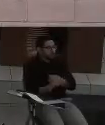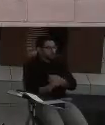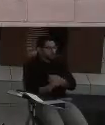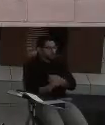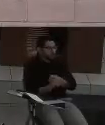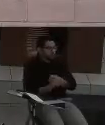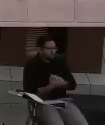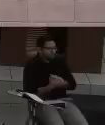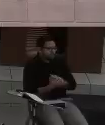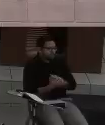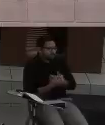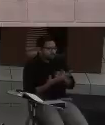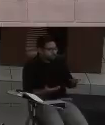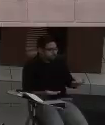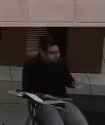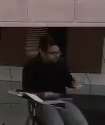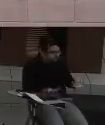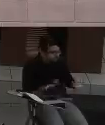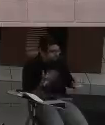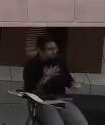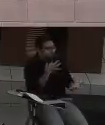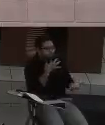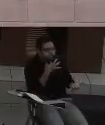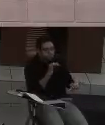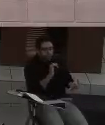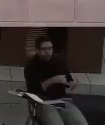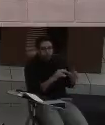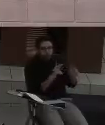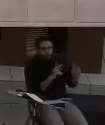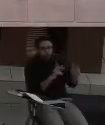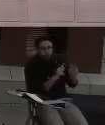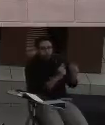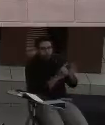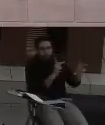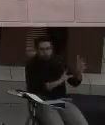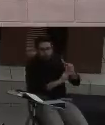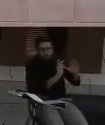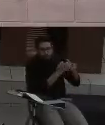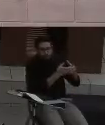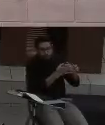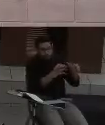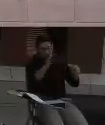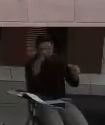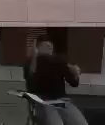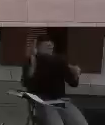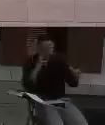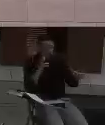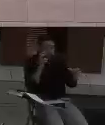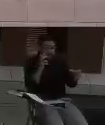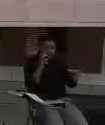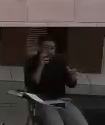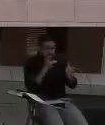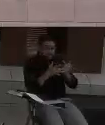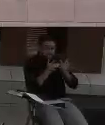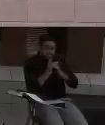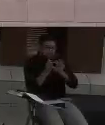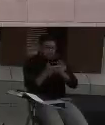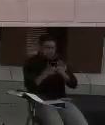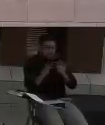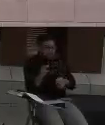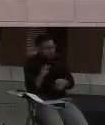is asking what this congregation is action. How in the world do we do this?